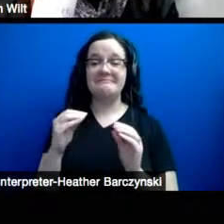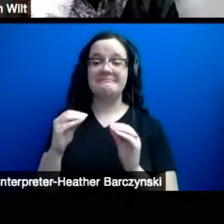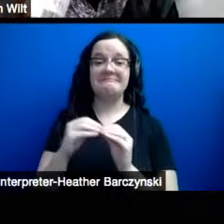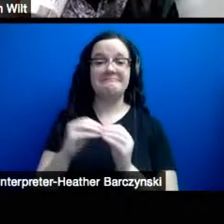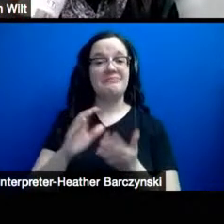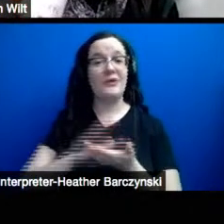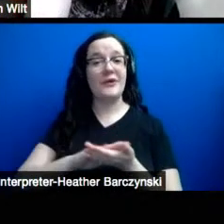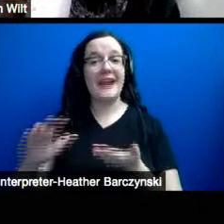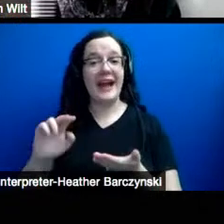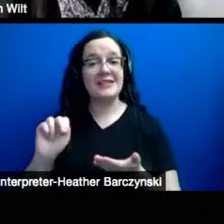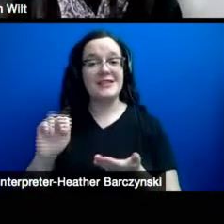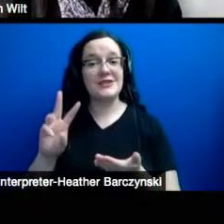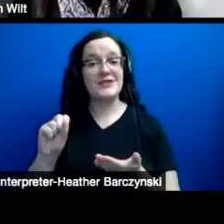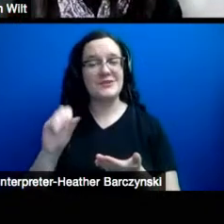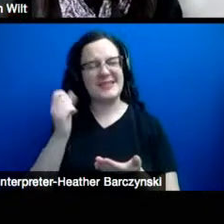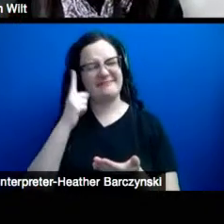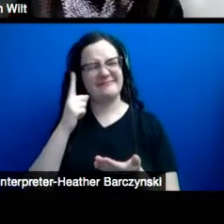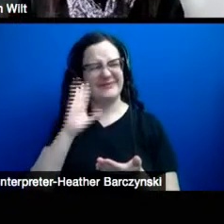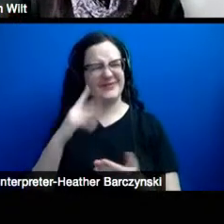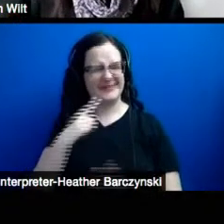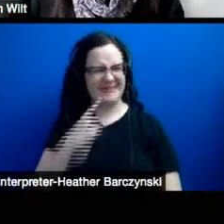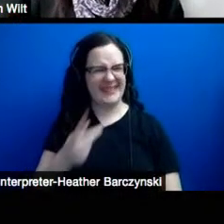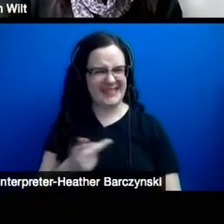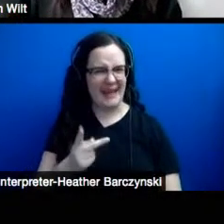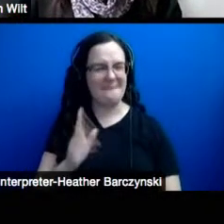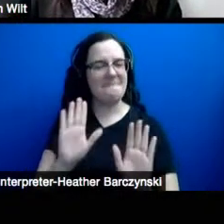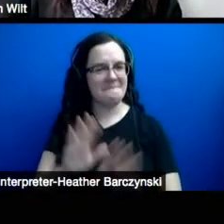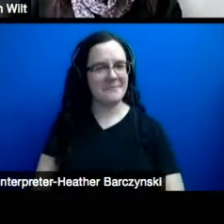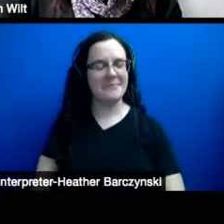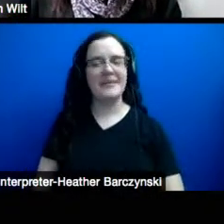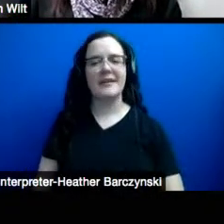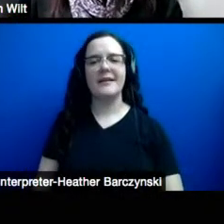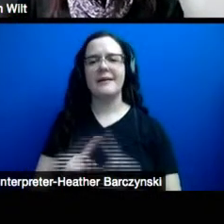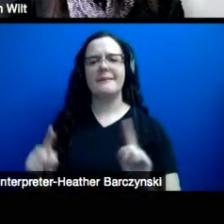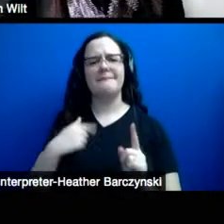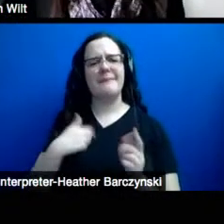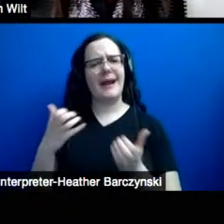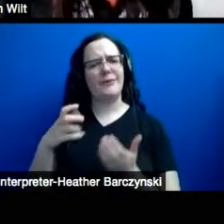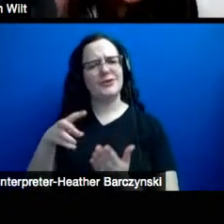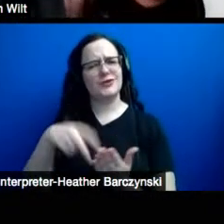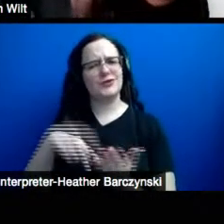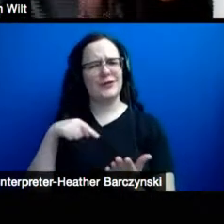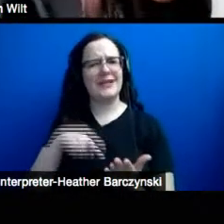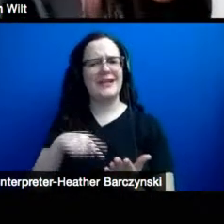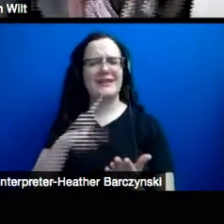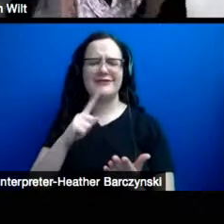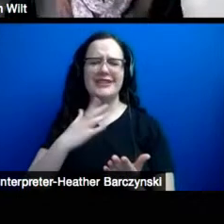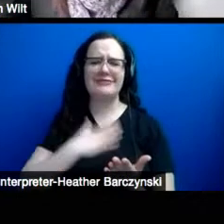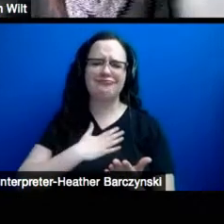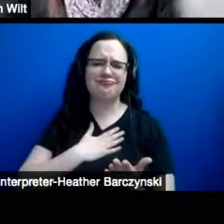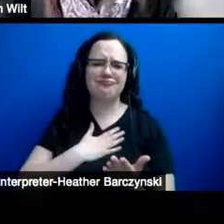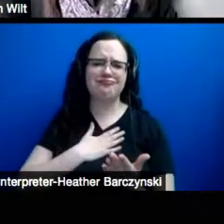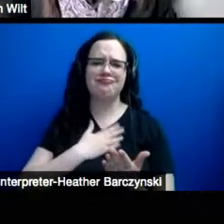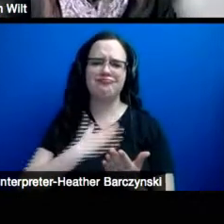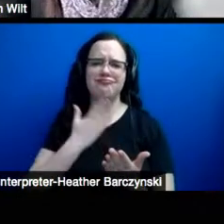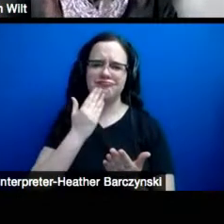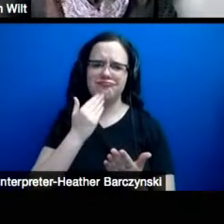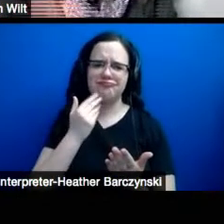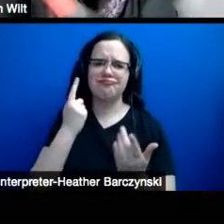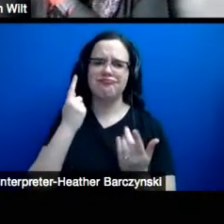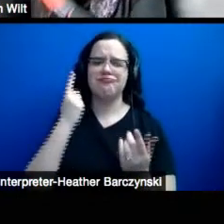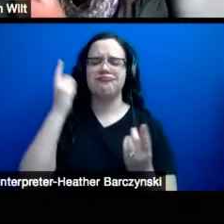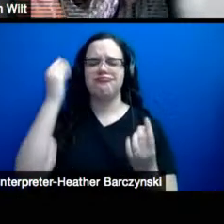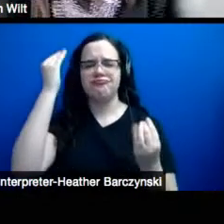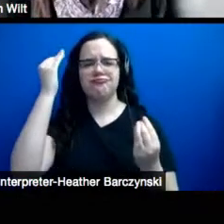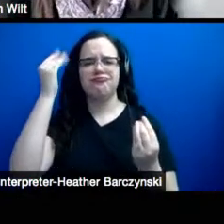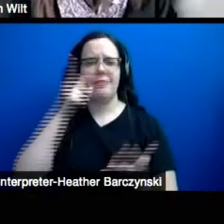news, because we are going to miss them. But I want to read this really, really thoughtful letter